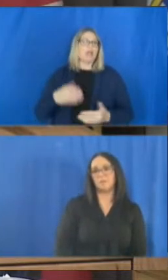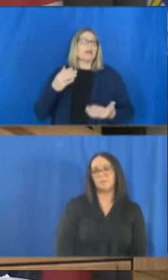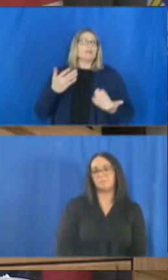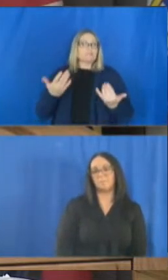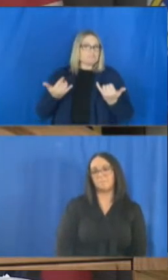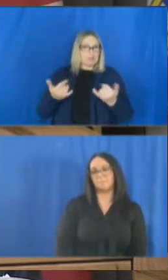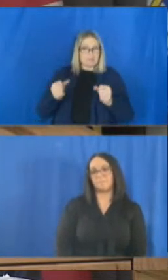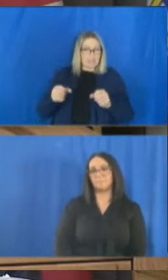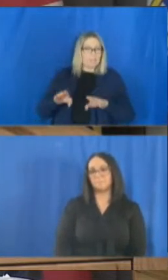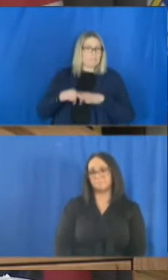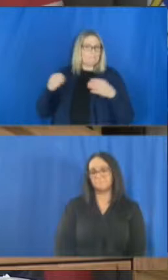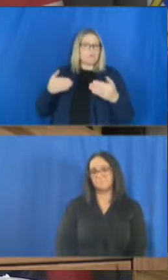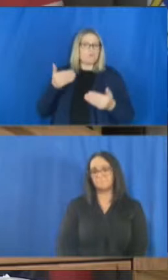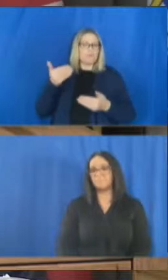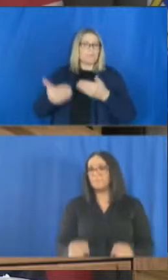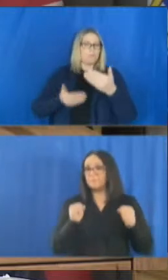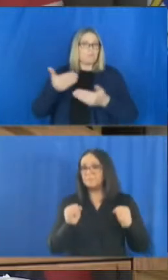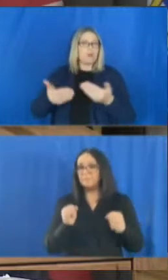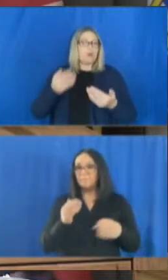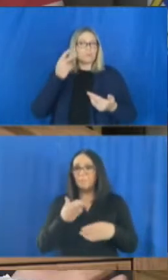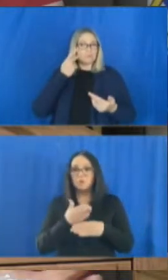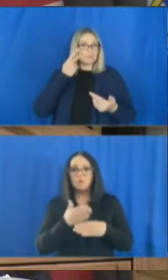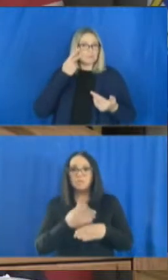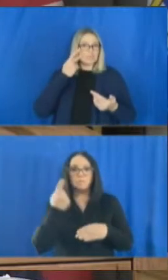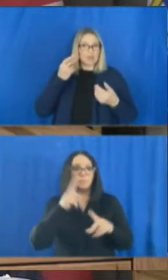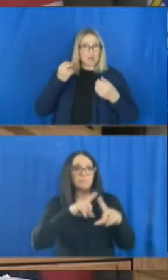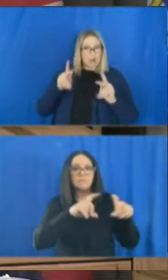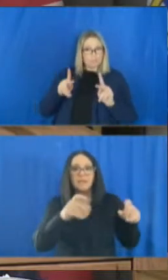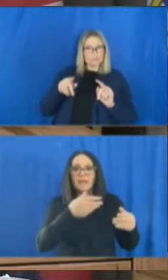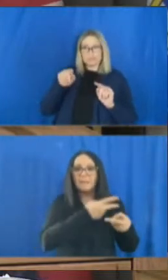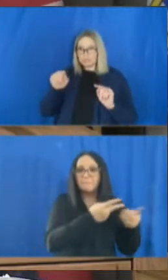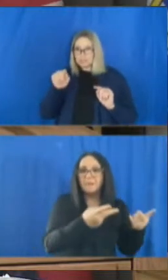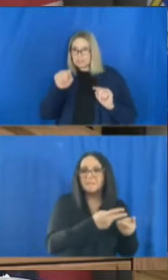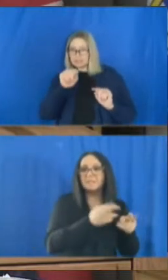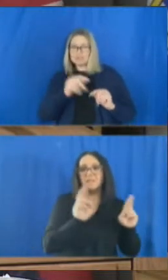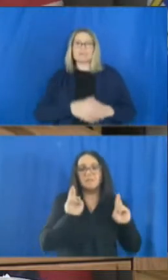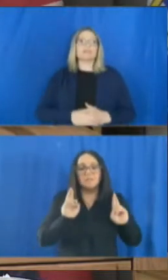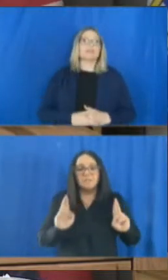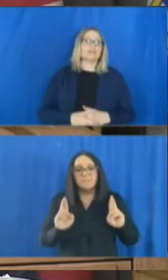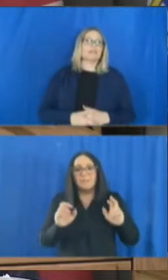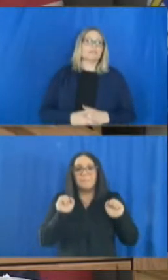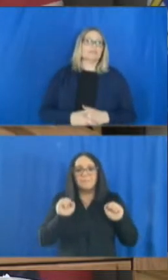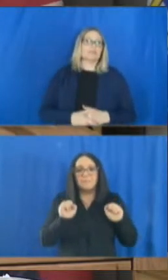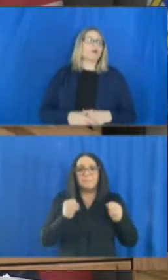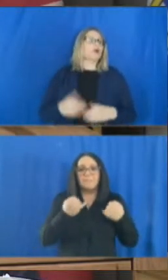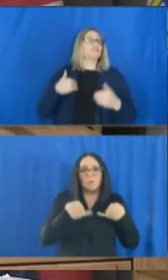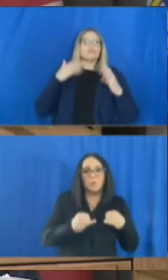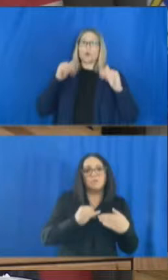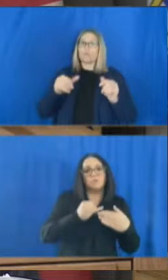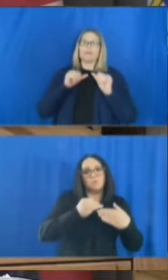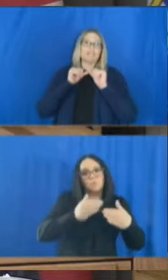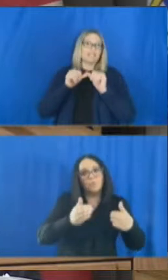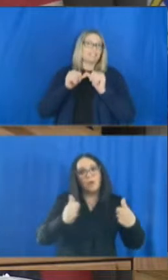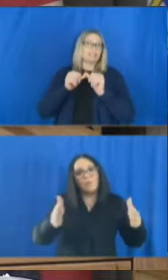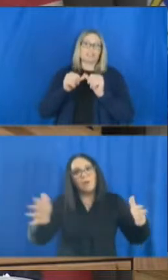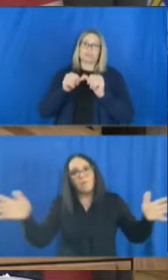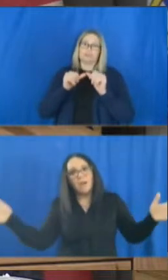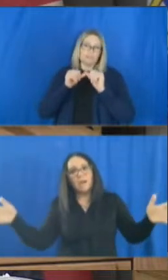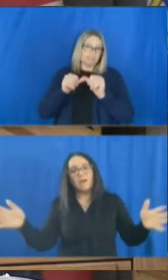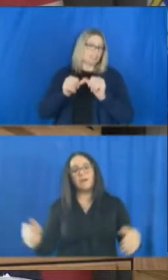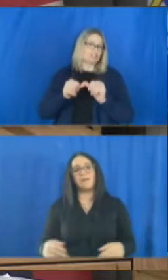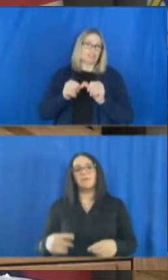identify, how can we move directionally towards level 1 and beyond. And that's let's hope that's our direction, not going back to level